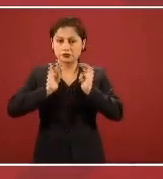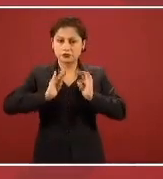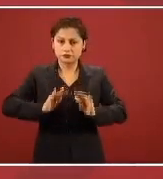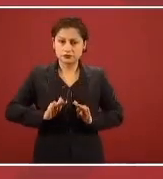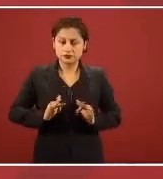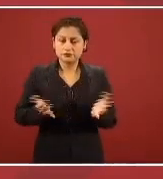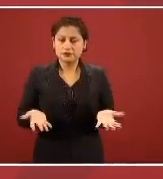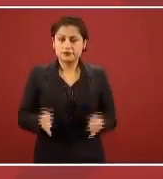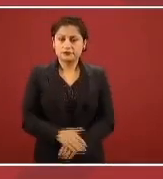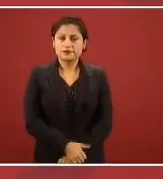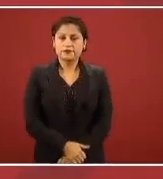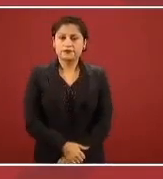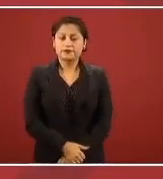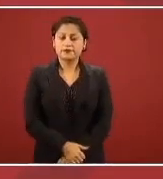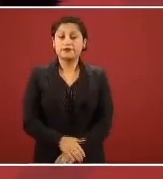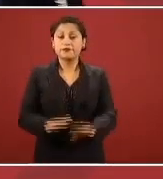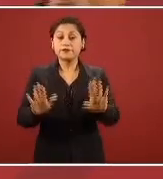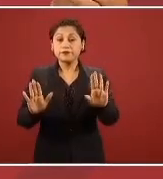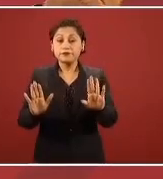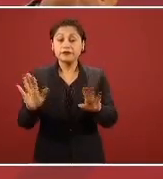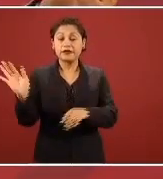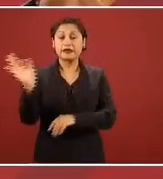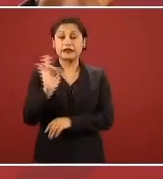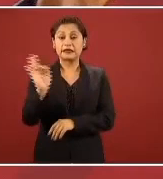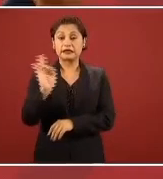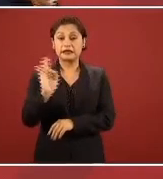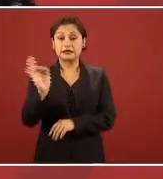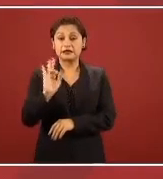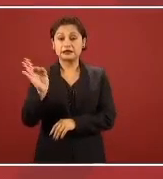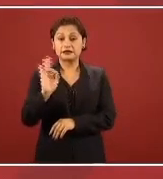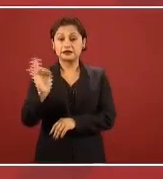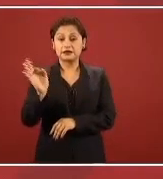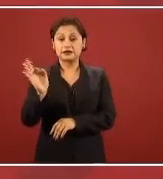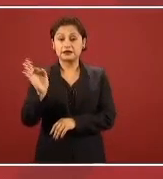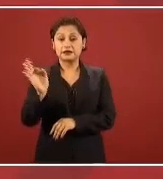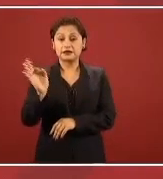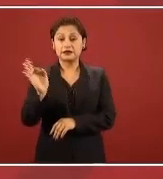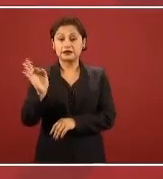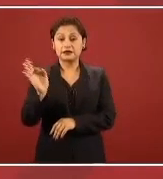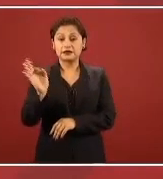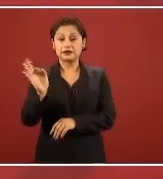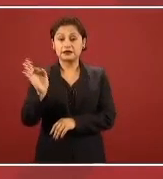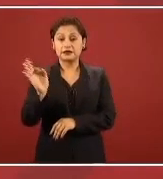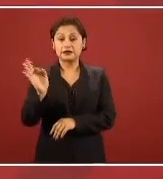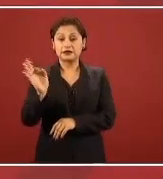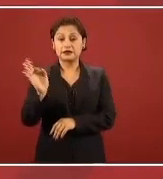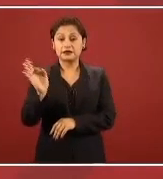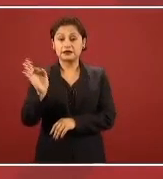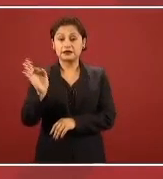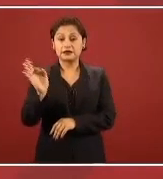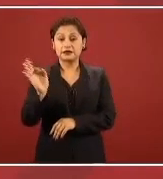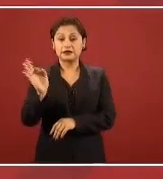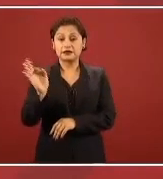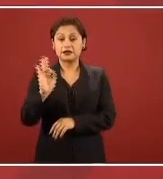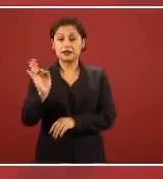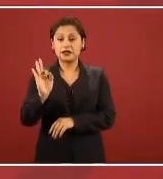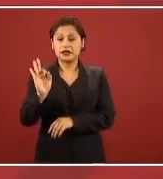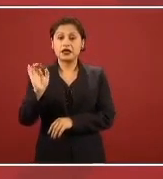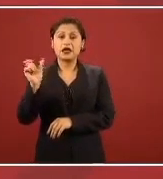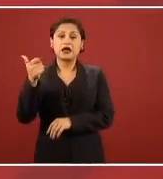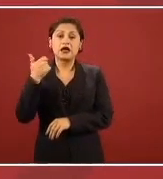mejor, perhaps. Si se tratara de los gobiernos anteriores. If we were talking about the previous